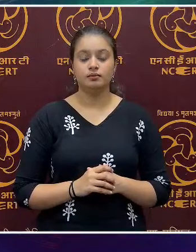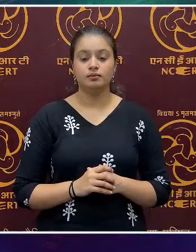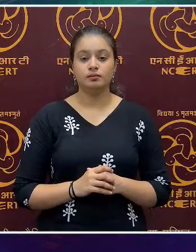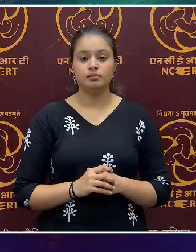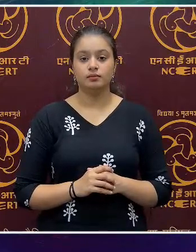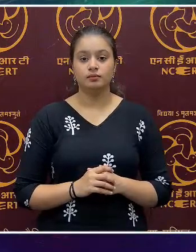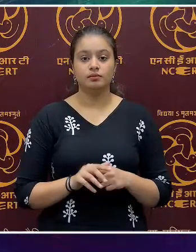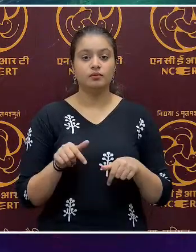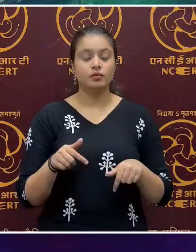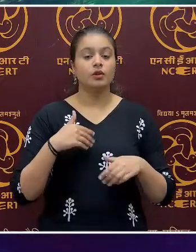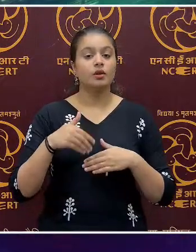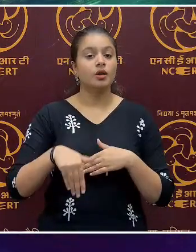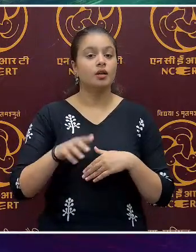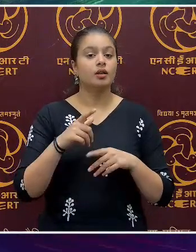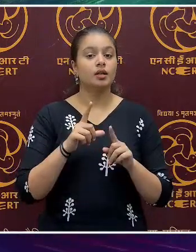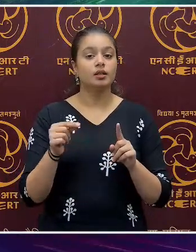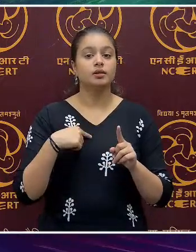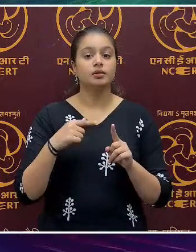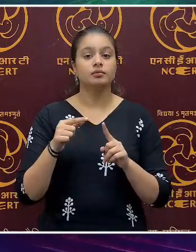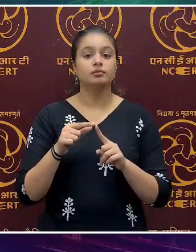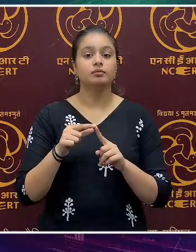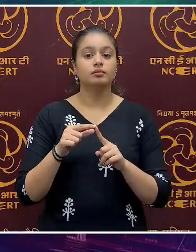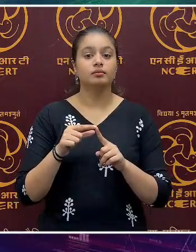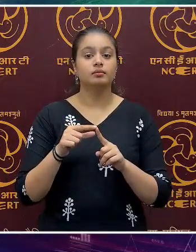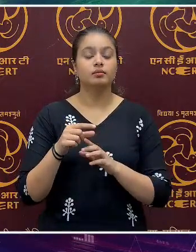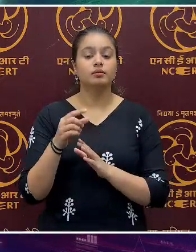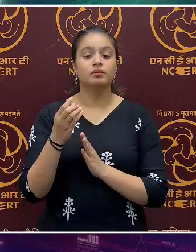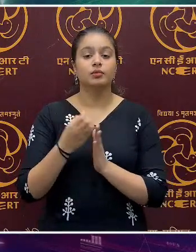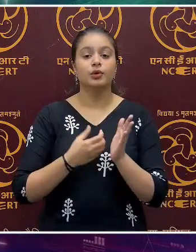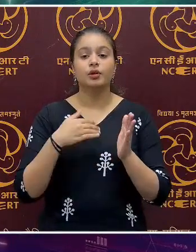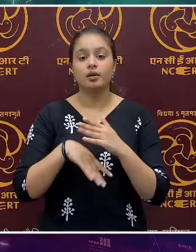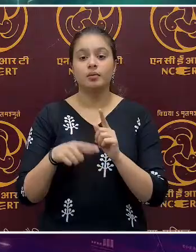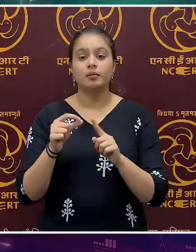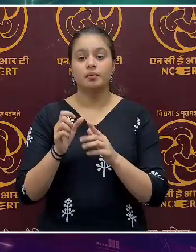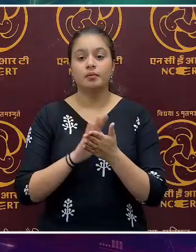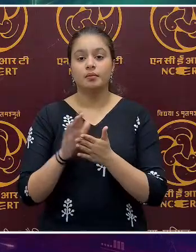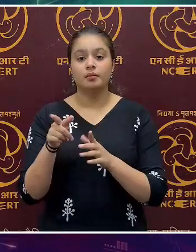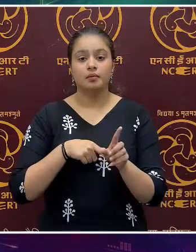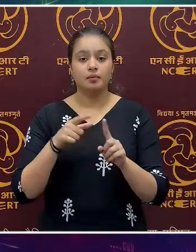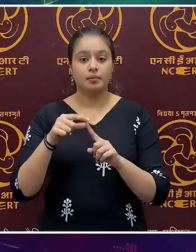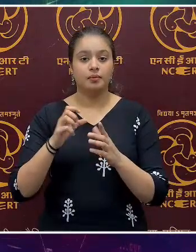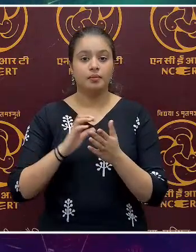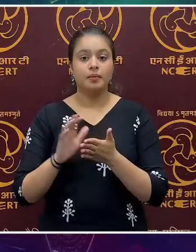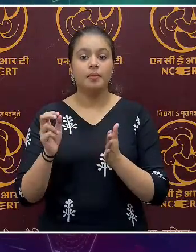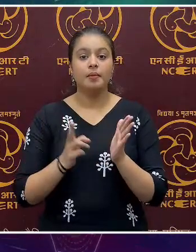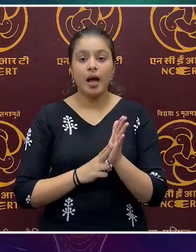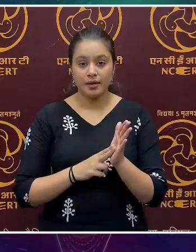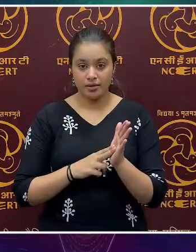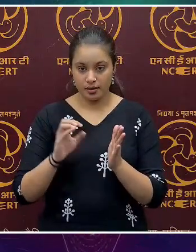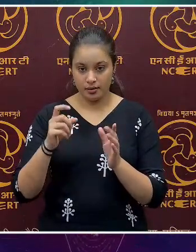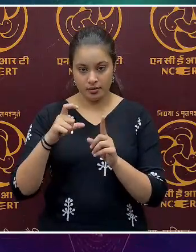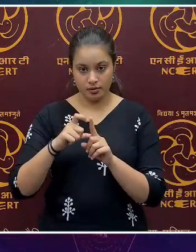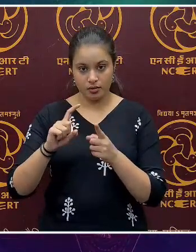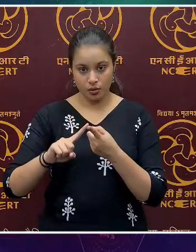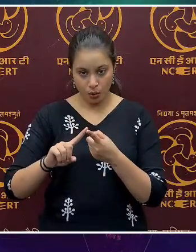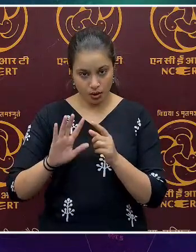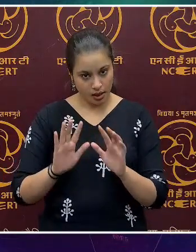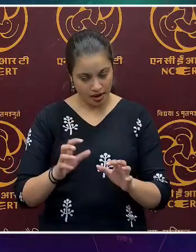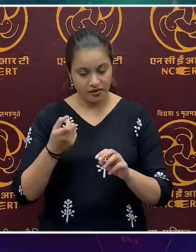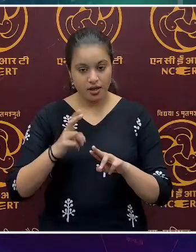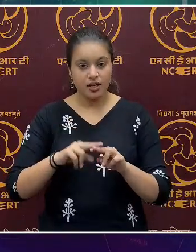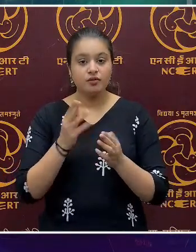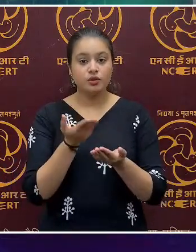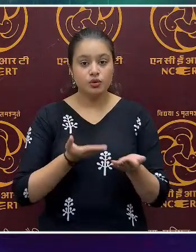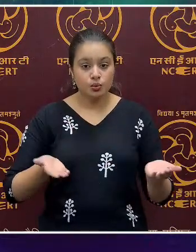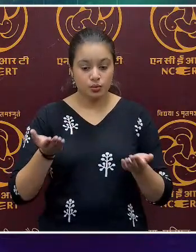like what we are going to perform in the programming, like it is a Python code is there. So if the student is not able to understand the